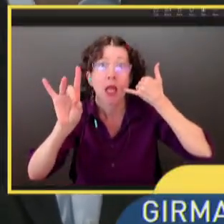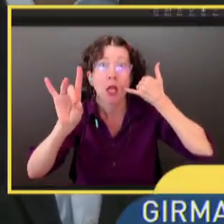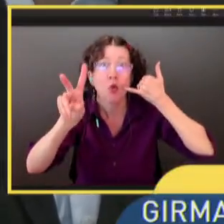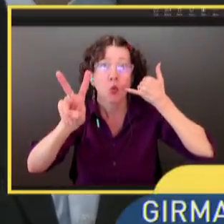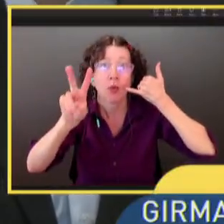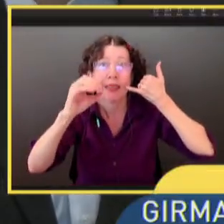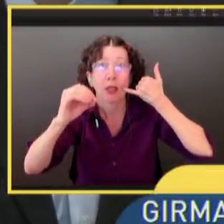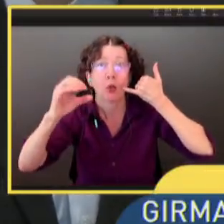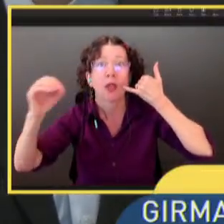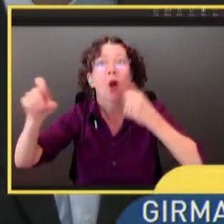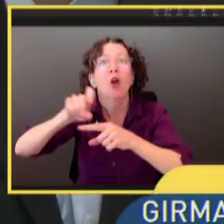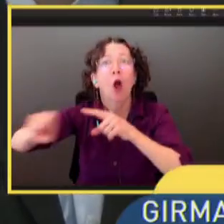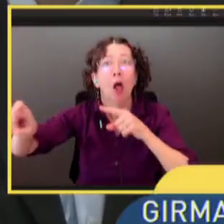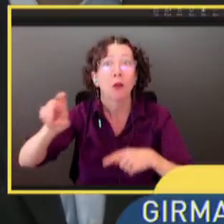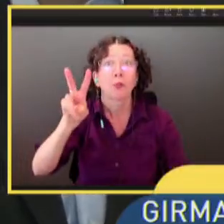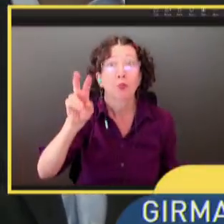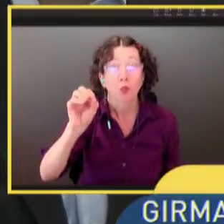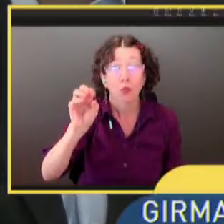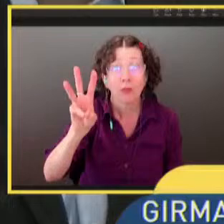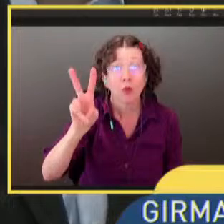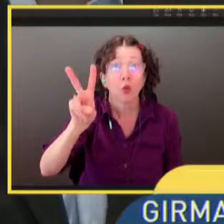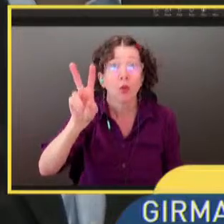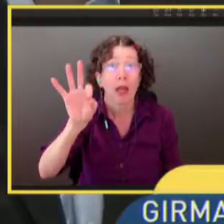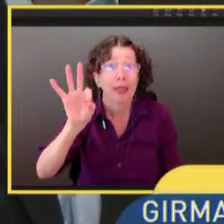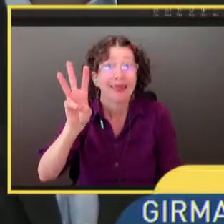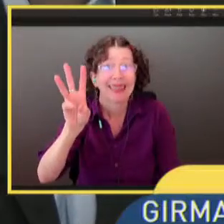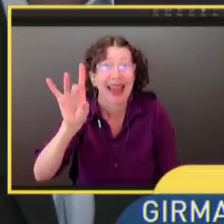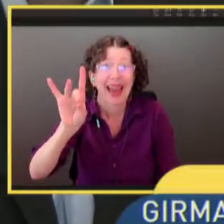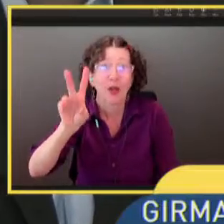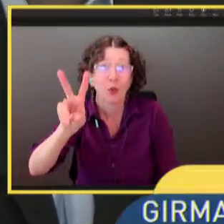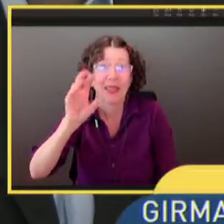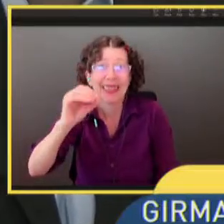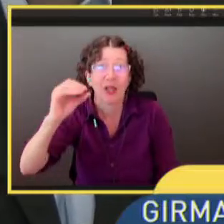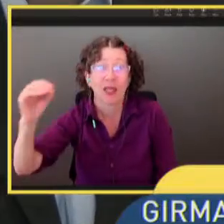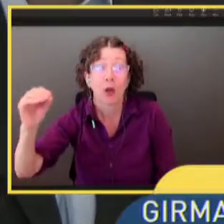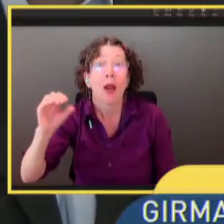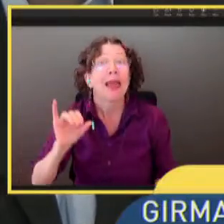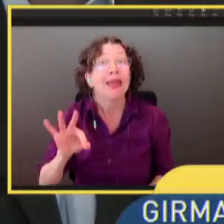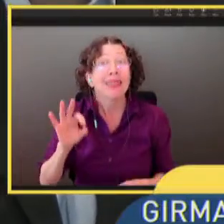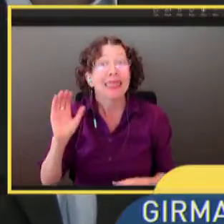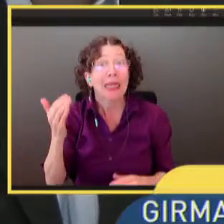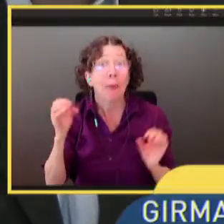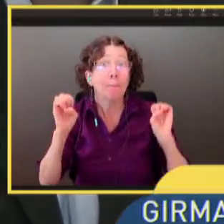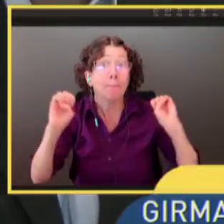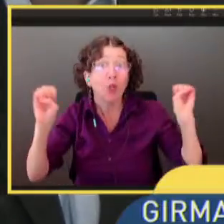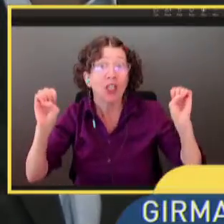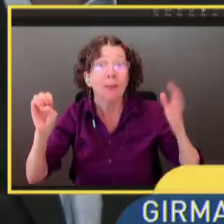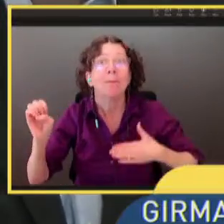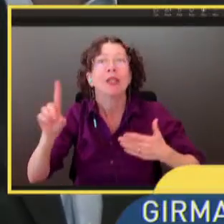alert authorities by calling the Flood Warning Center. Call the Flood Warning Center at